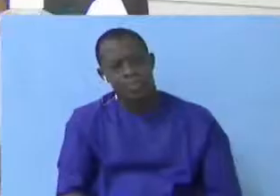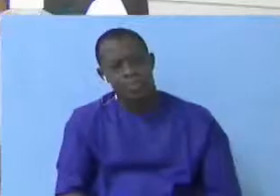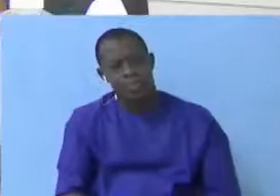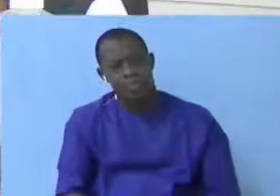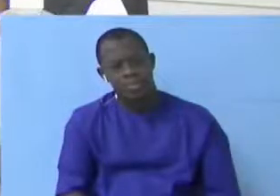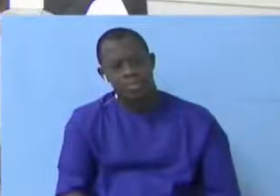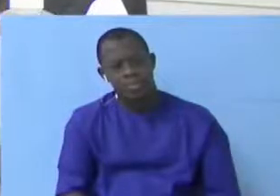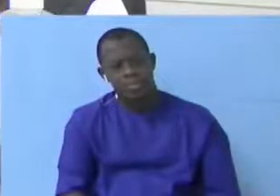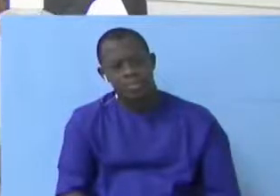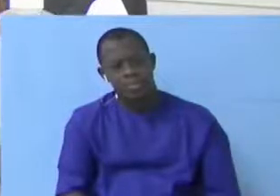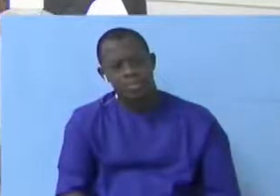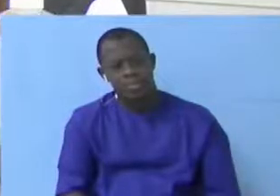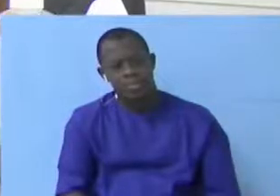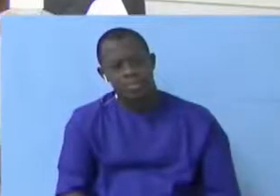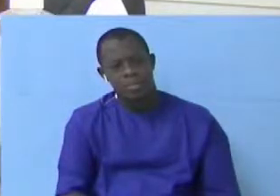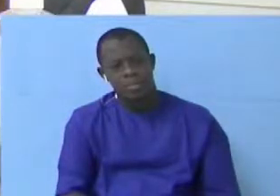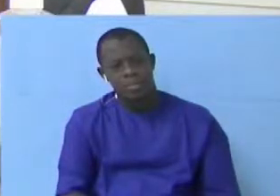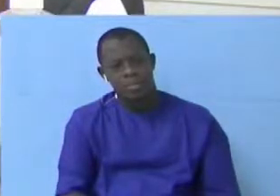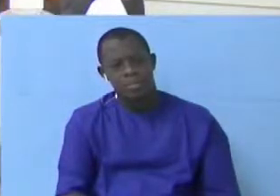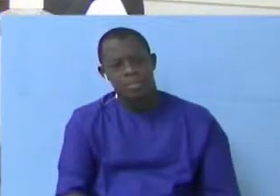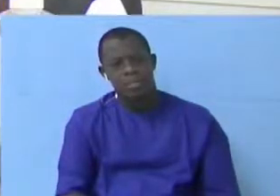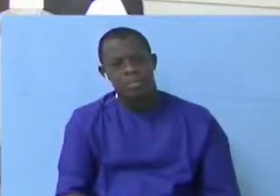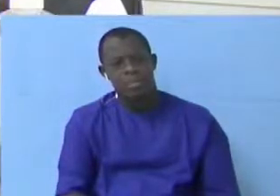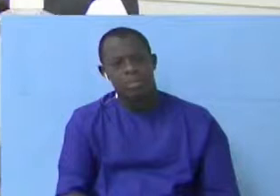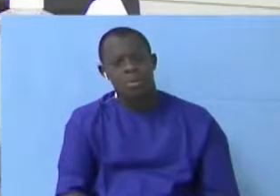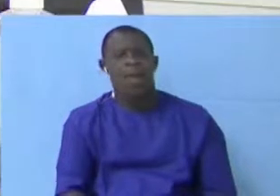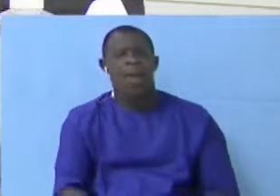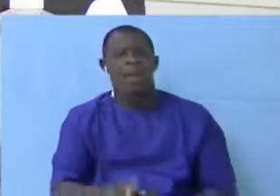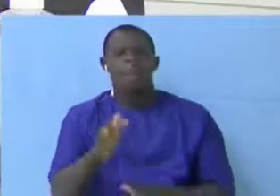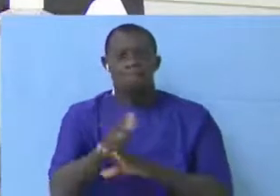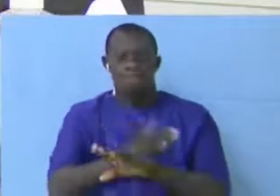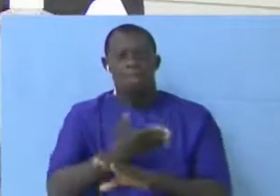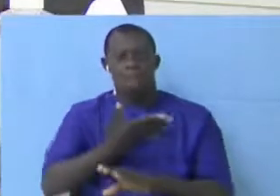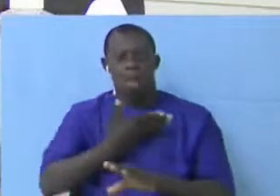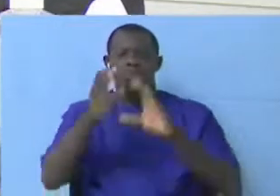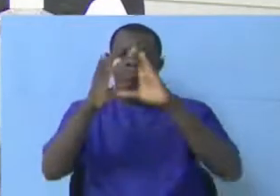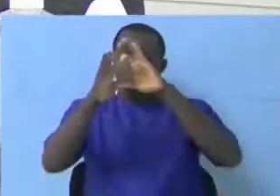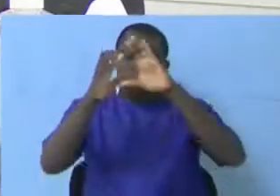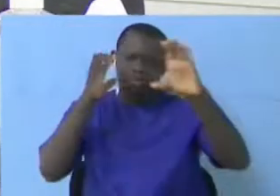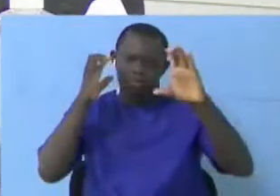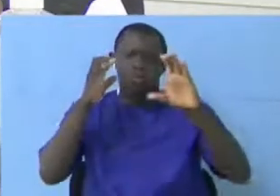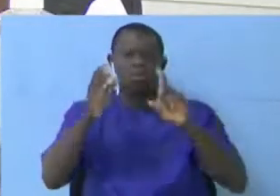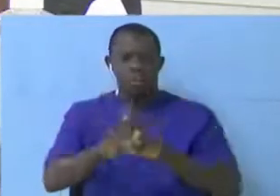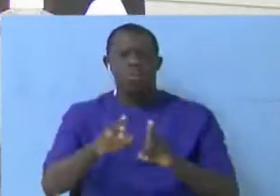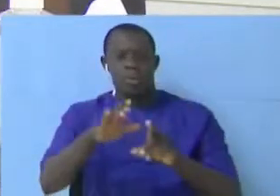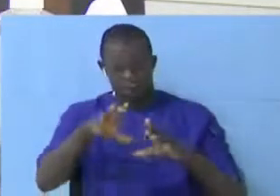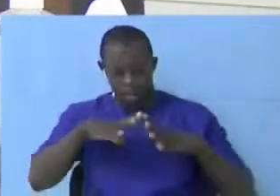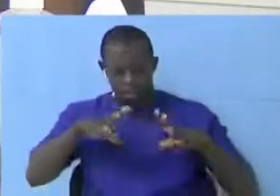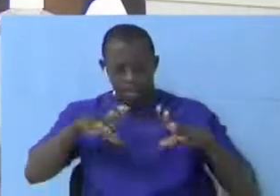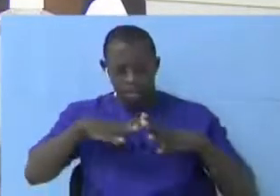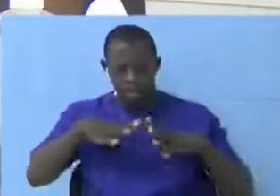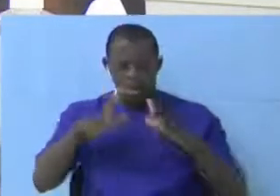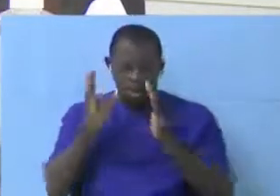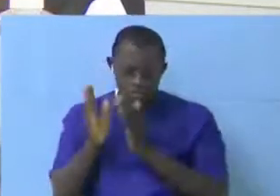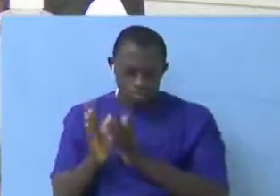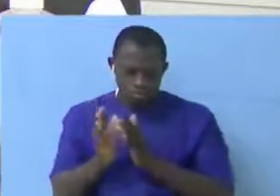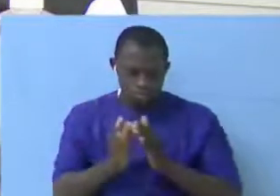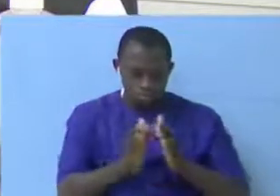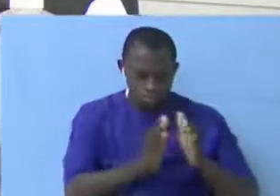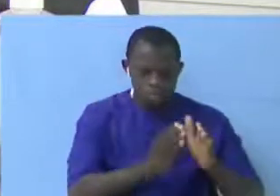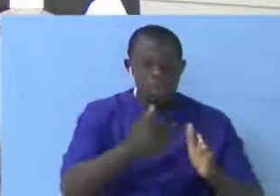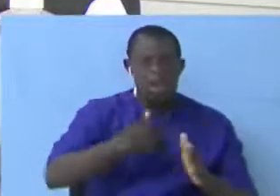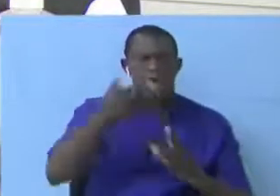There was a bus arranged. I found a bus there. I believe it was this GPTC